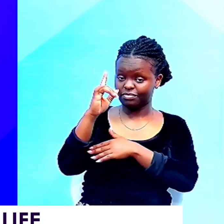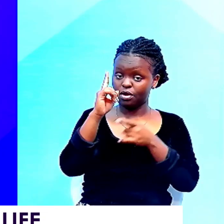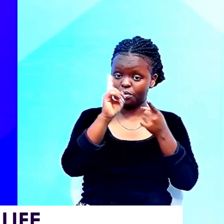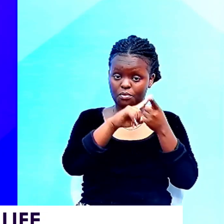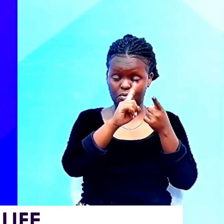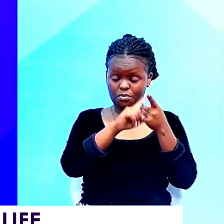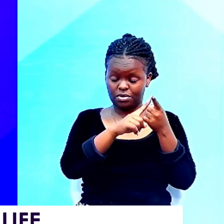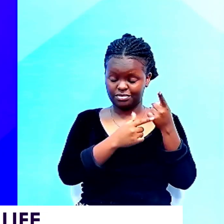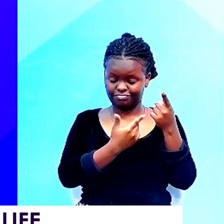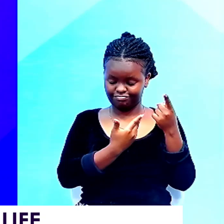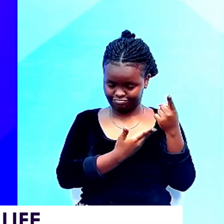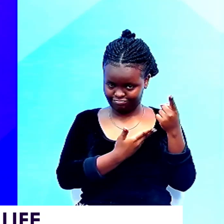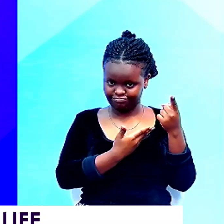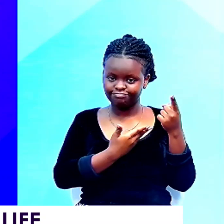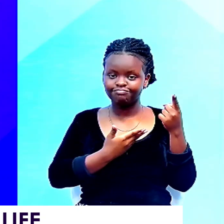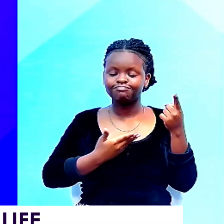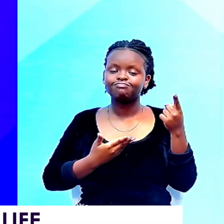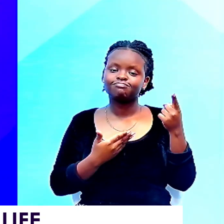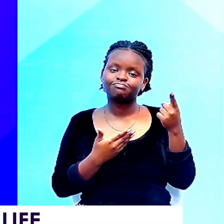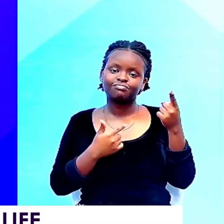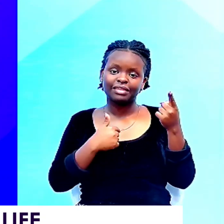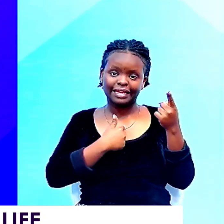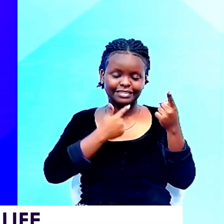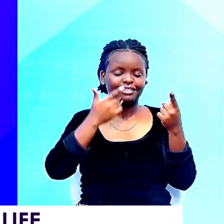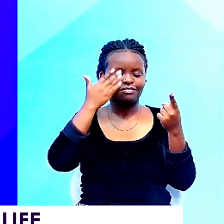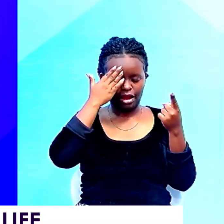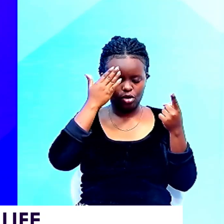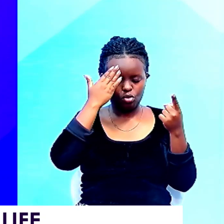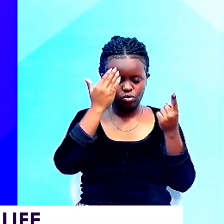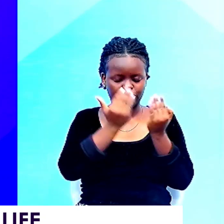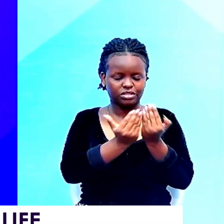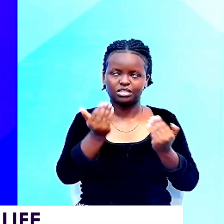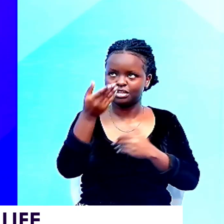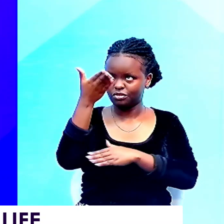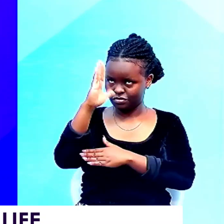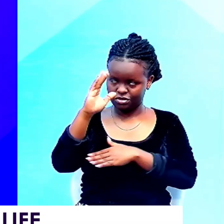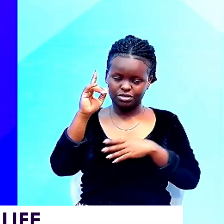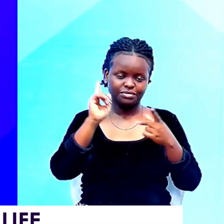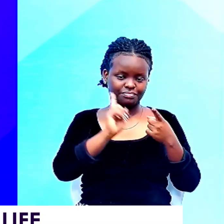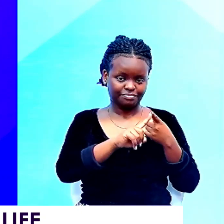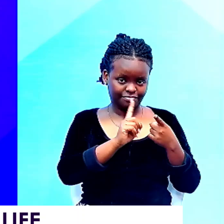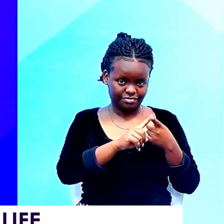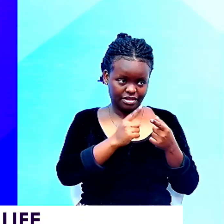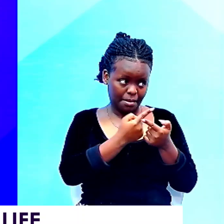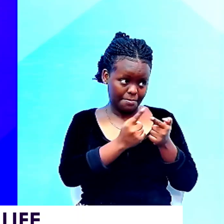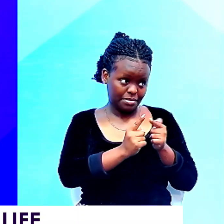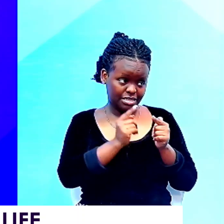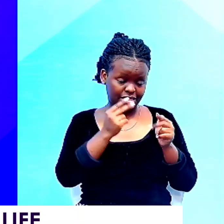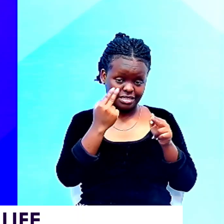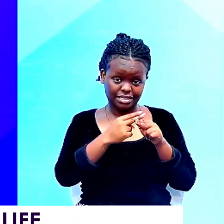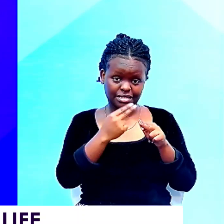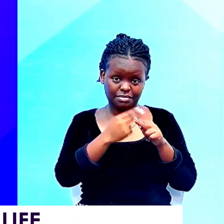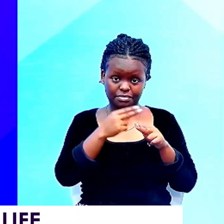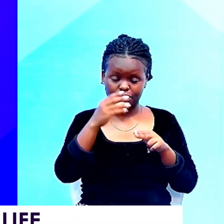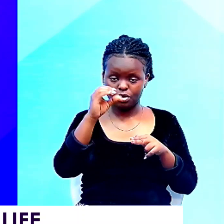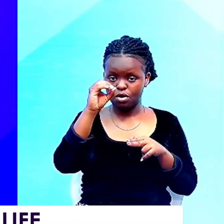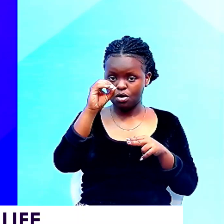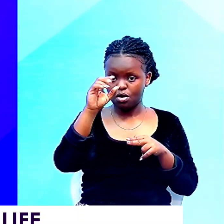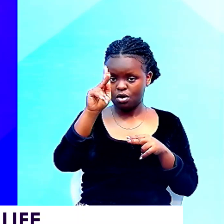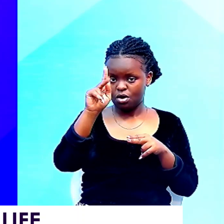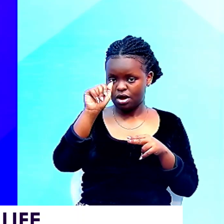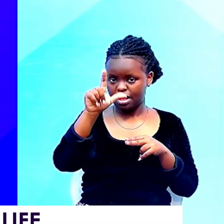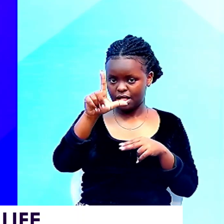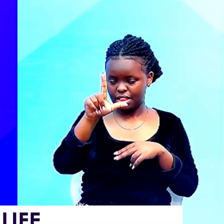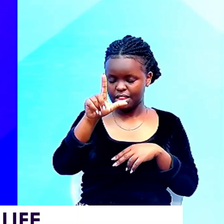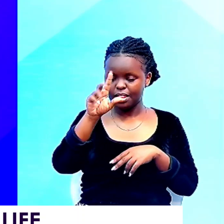one thing that I really know I am, a child of God. Okay. But named Okal Maureen.